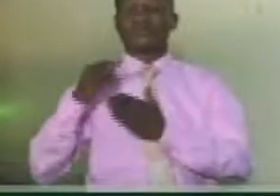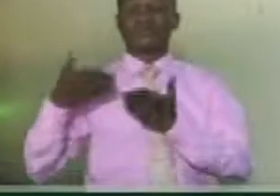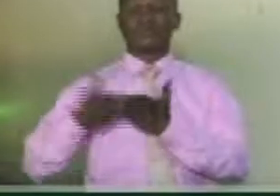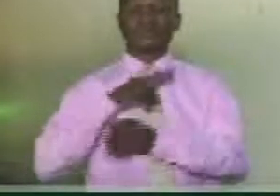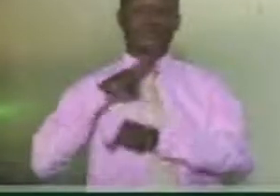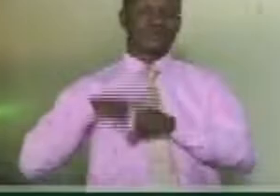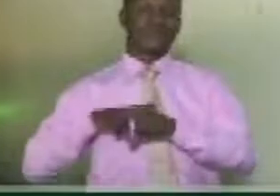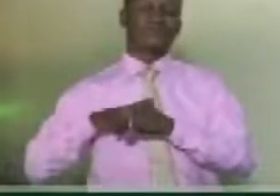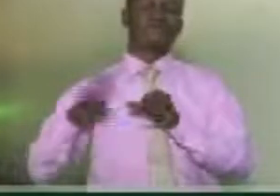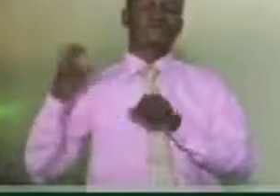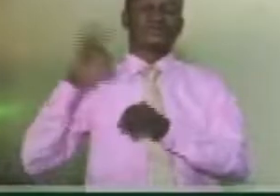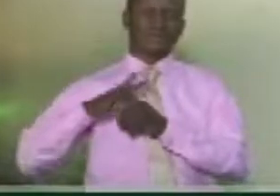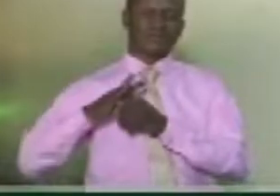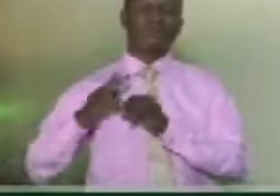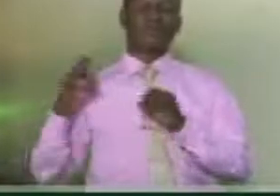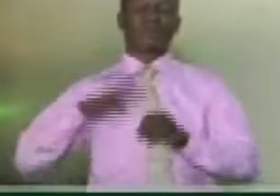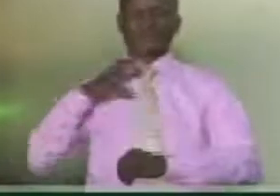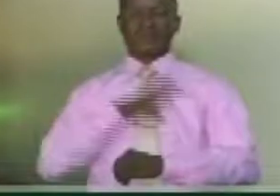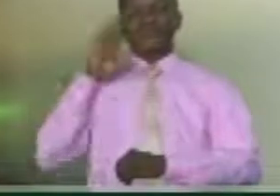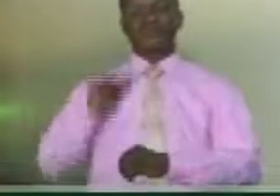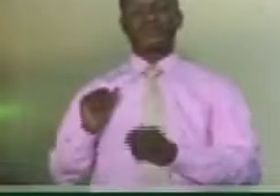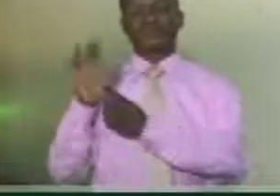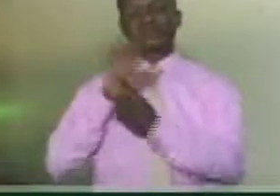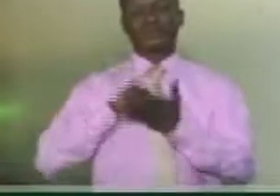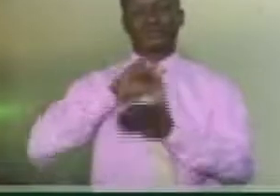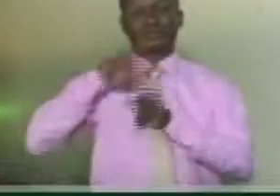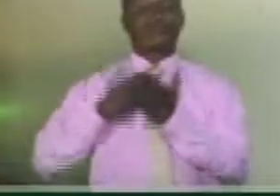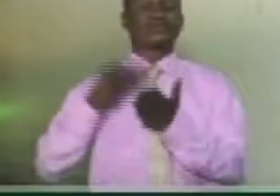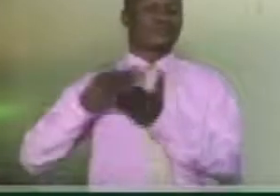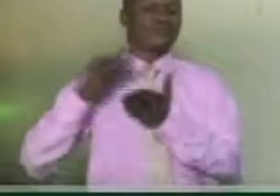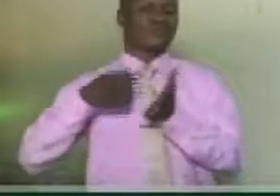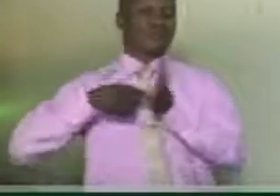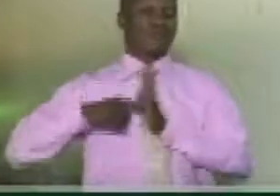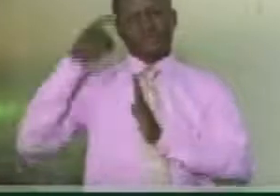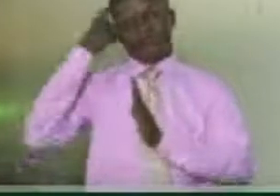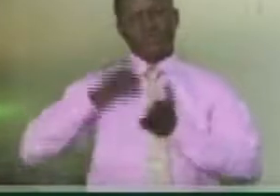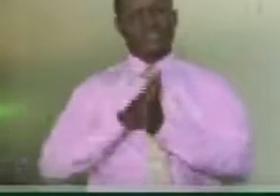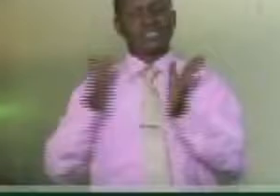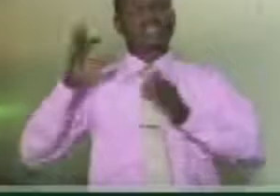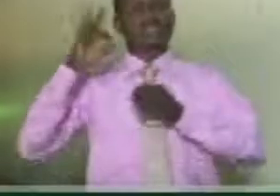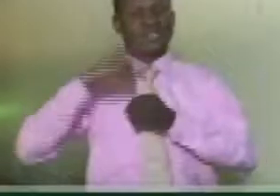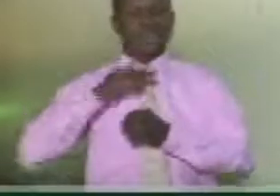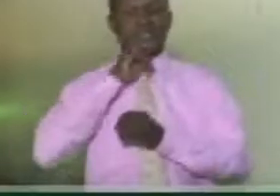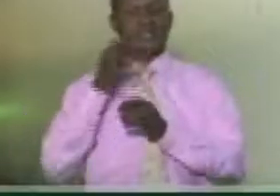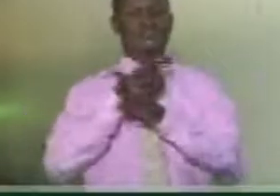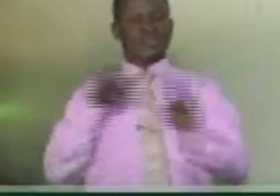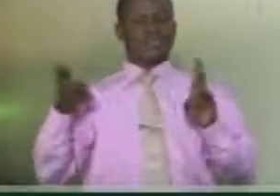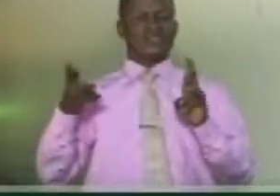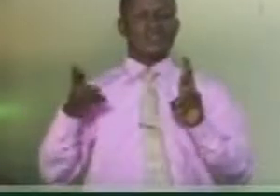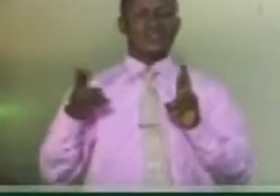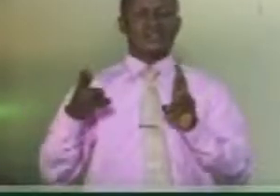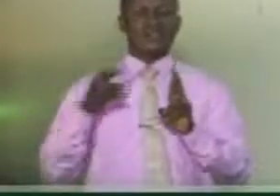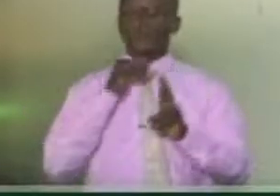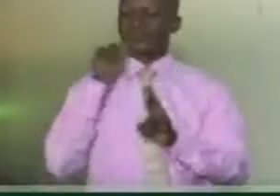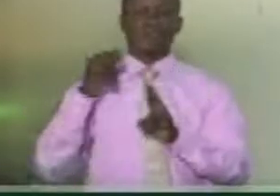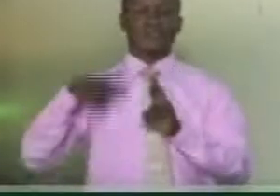Electoral Commission, IMEC, by ensuring that all funding required for a general election is released not later than 1 year